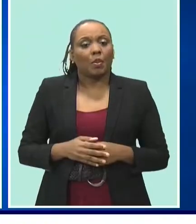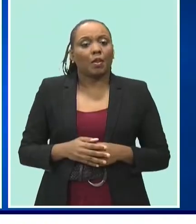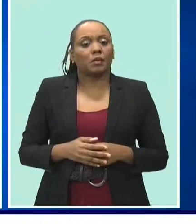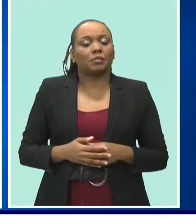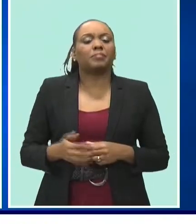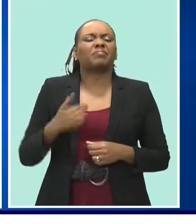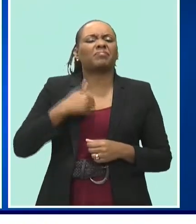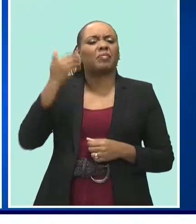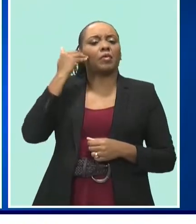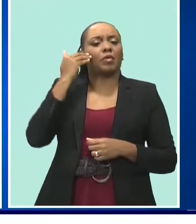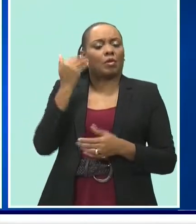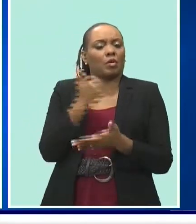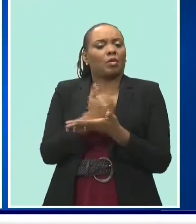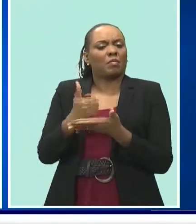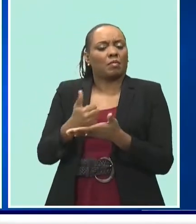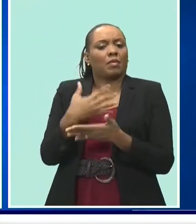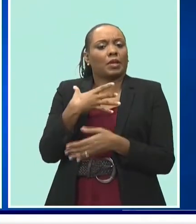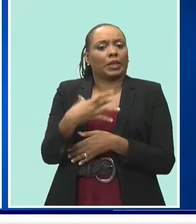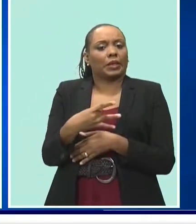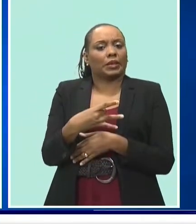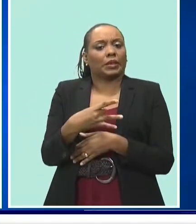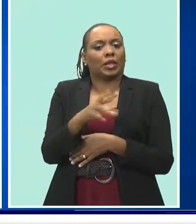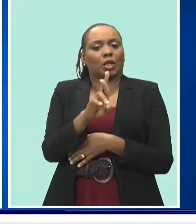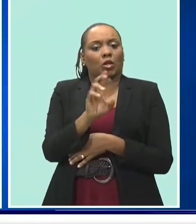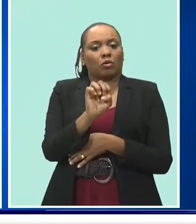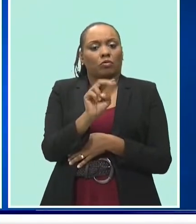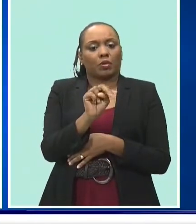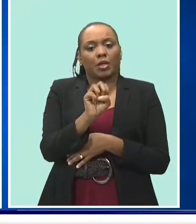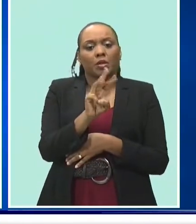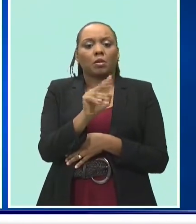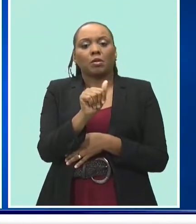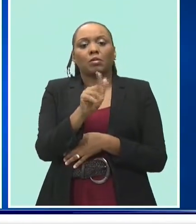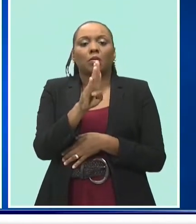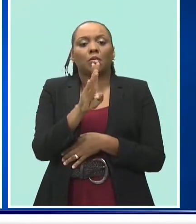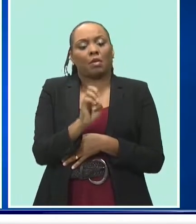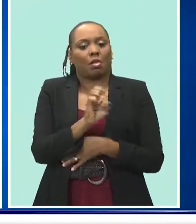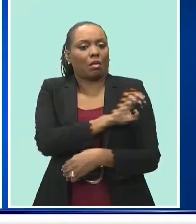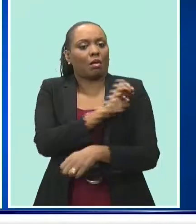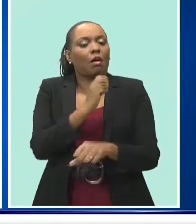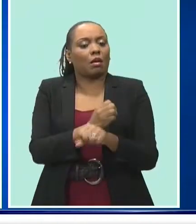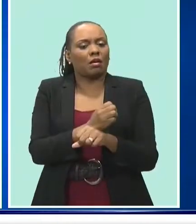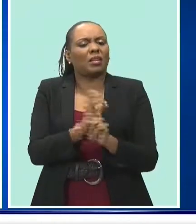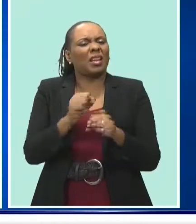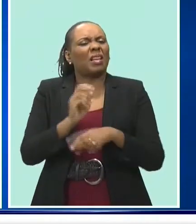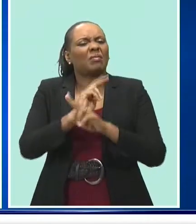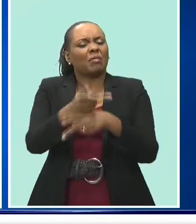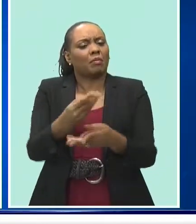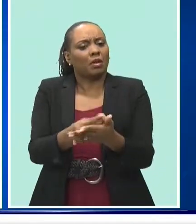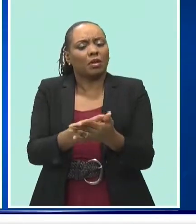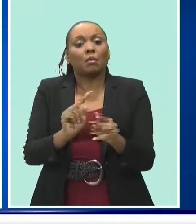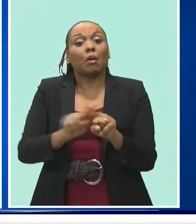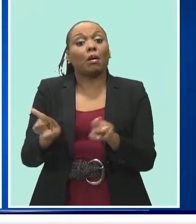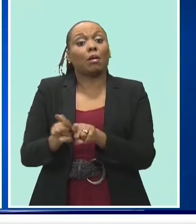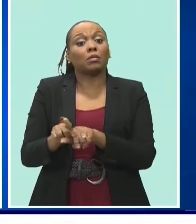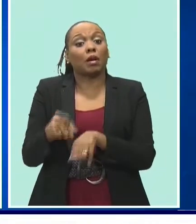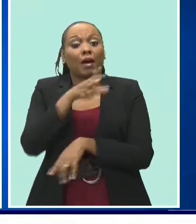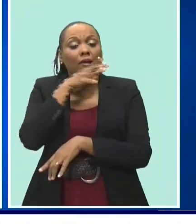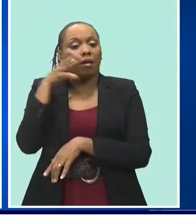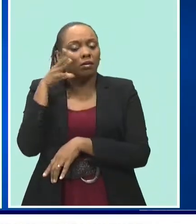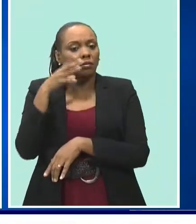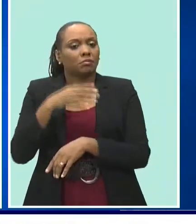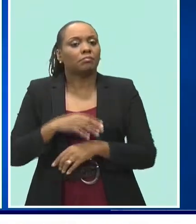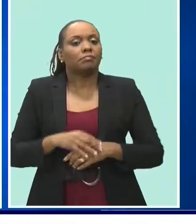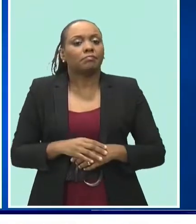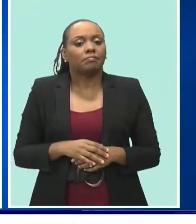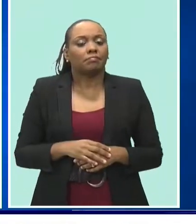renewable energy market because that's seen as a clear one. But there are a number of other areas in agriculture. Two Saturdays